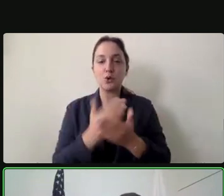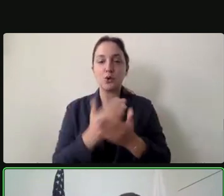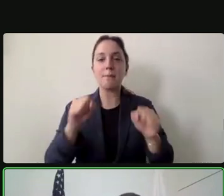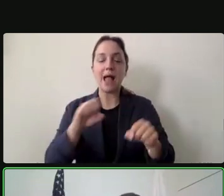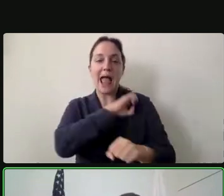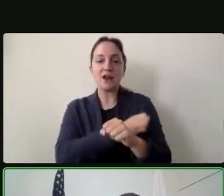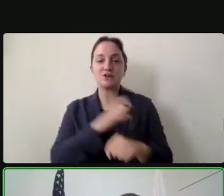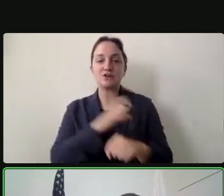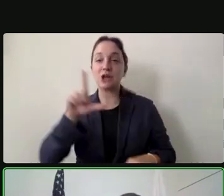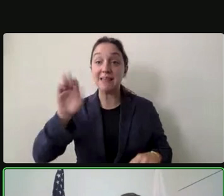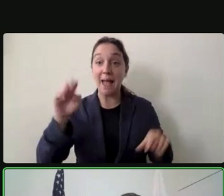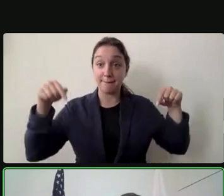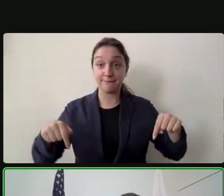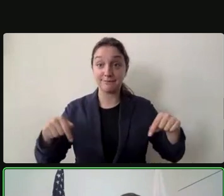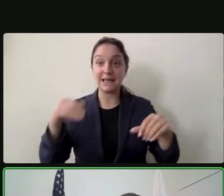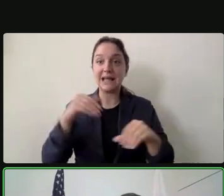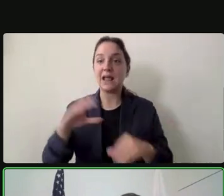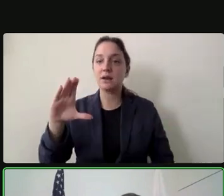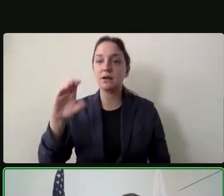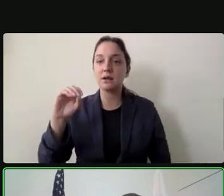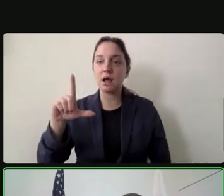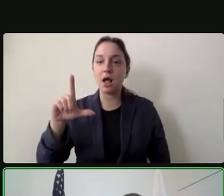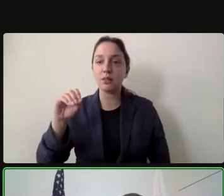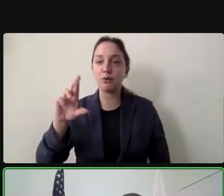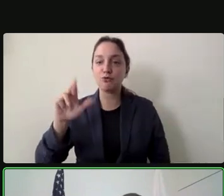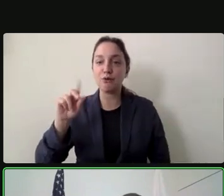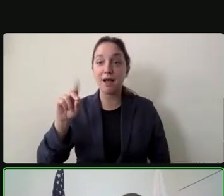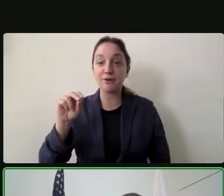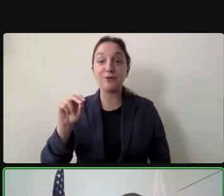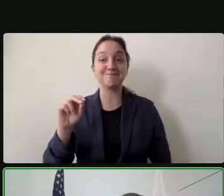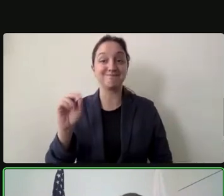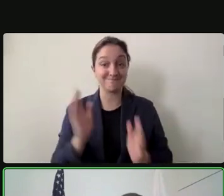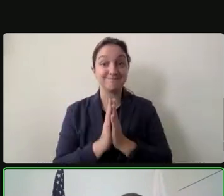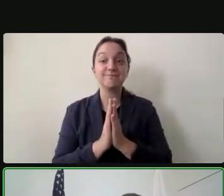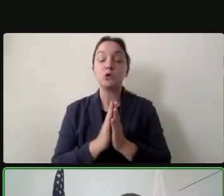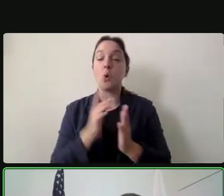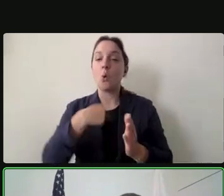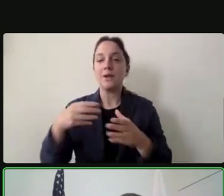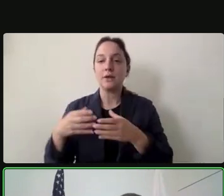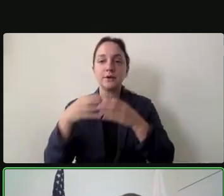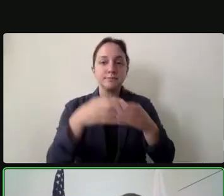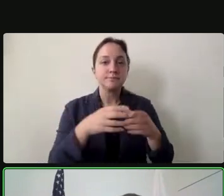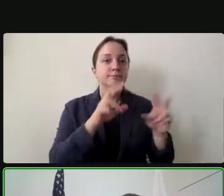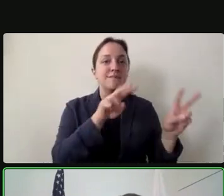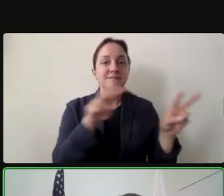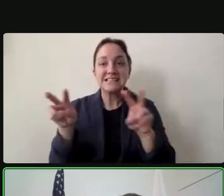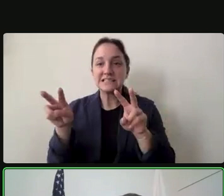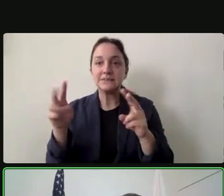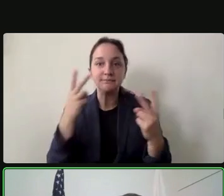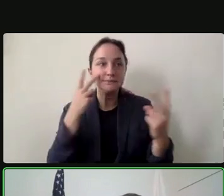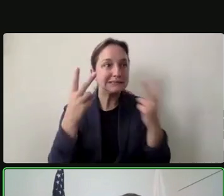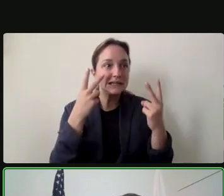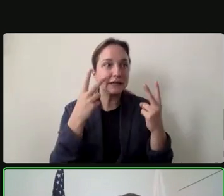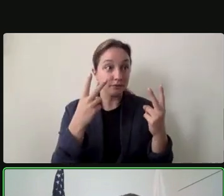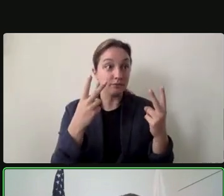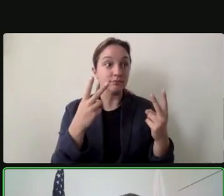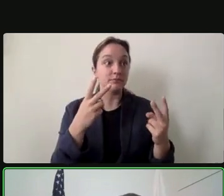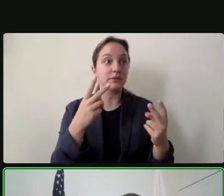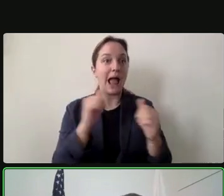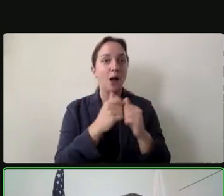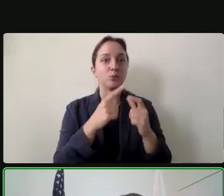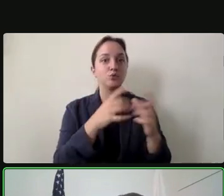in Colorado, where we're on a visit to do what we're about to talk about here, drive